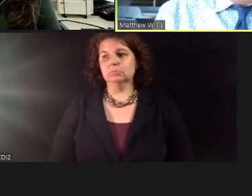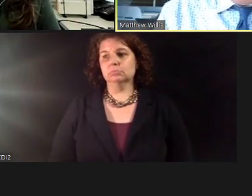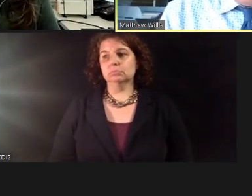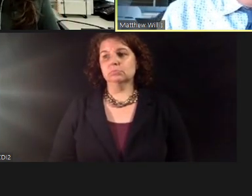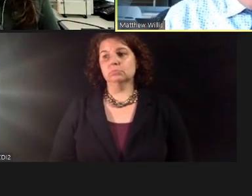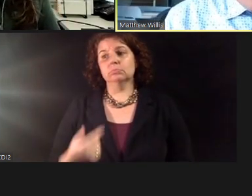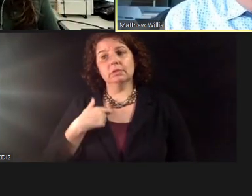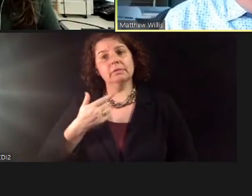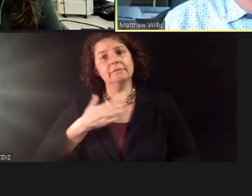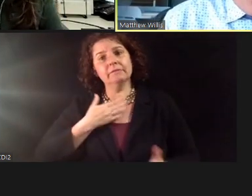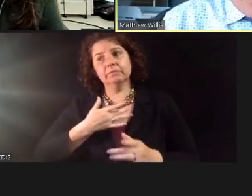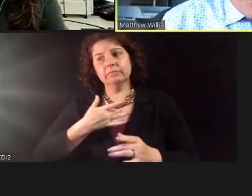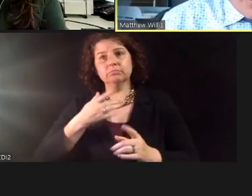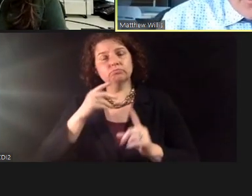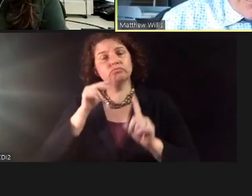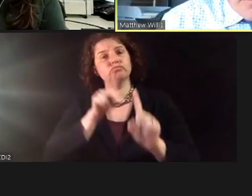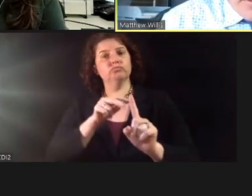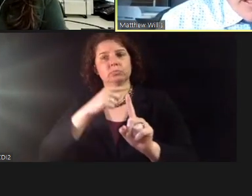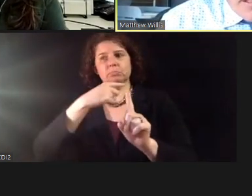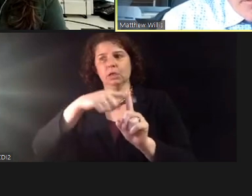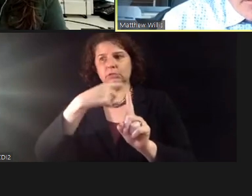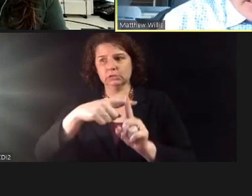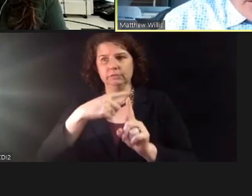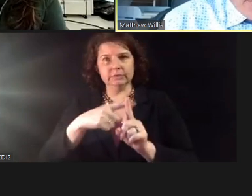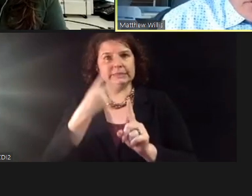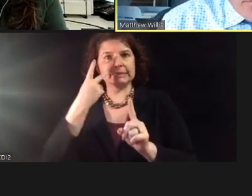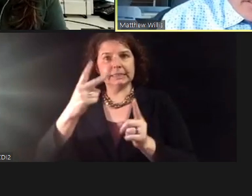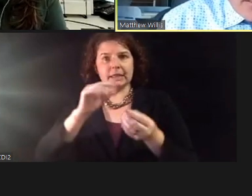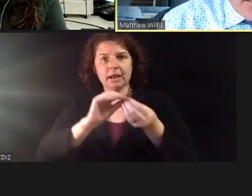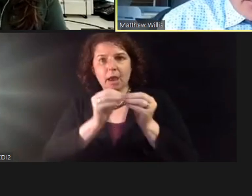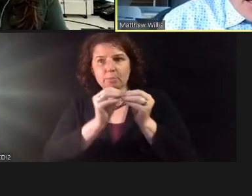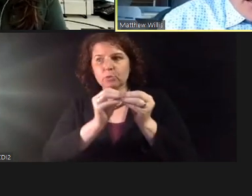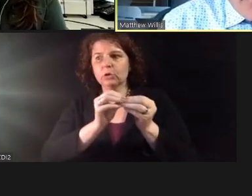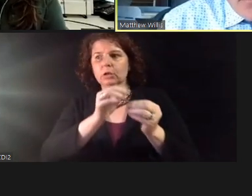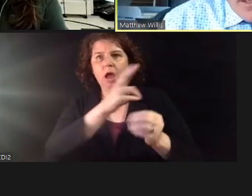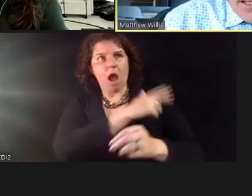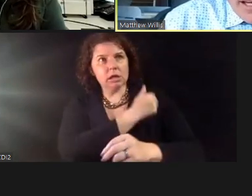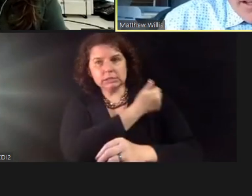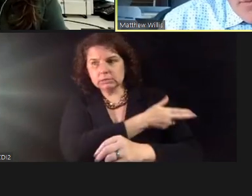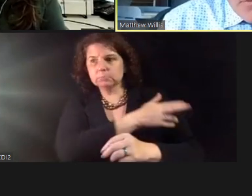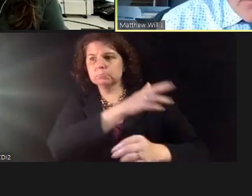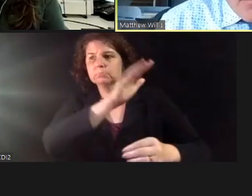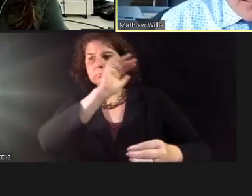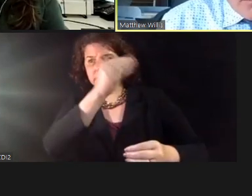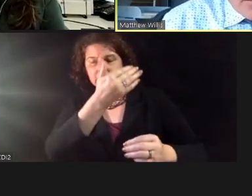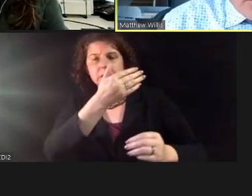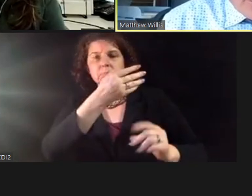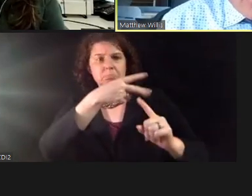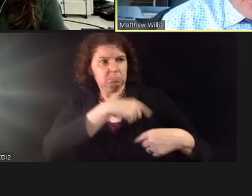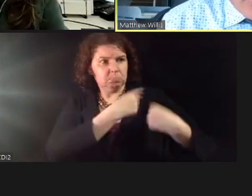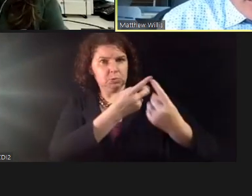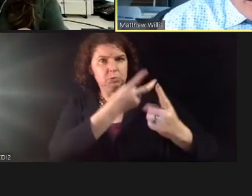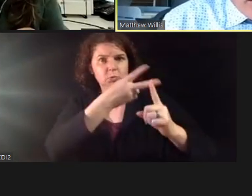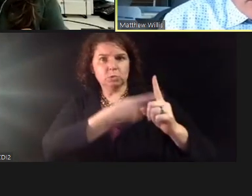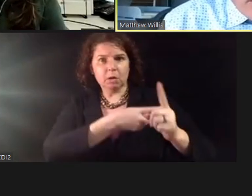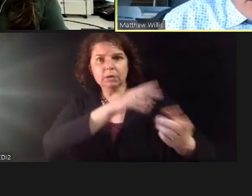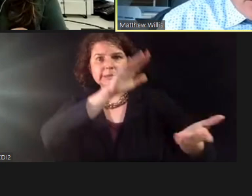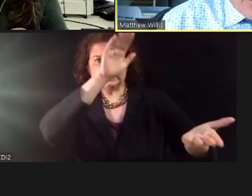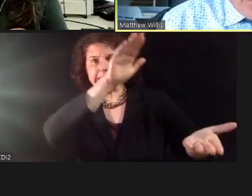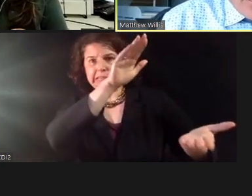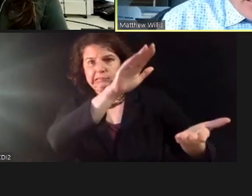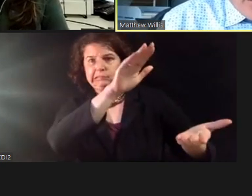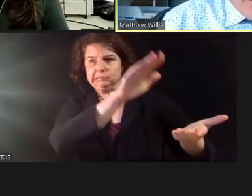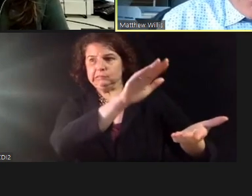rate be the lowest it's been in almost 2 months. And the modeled transmission rate